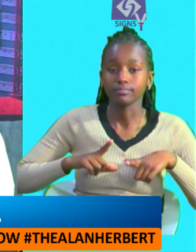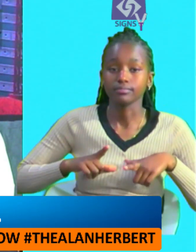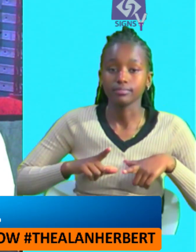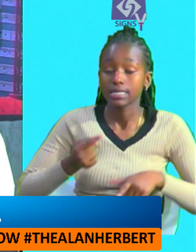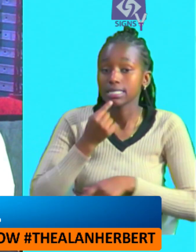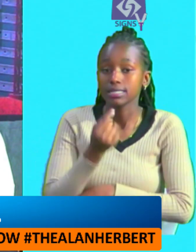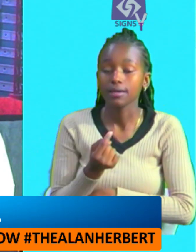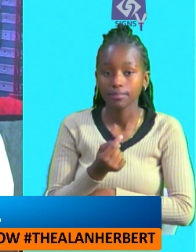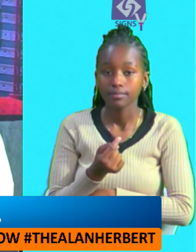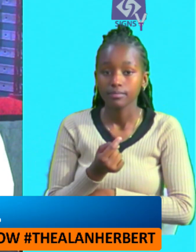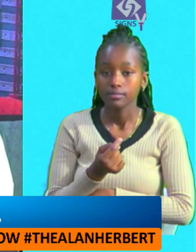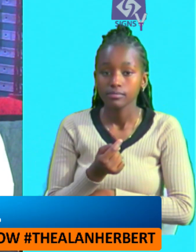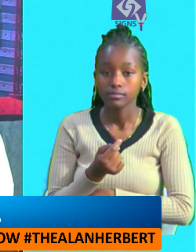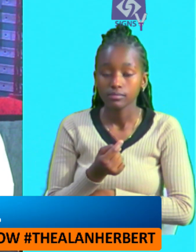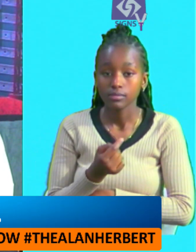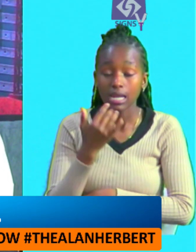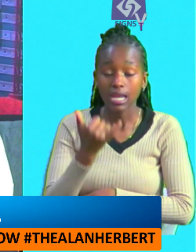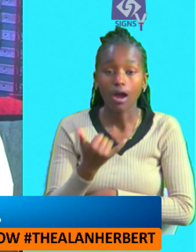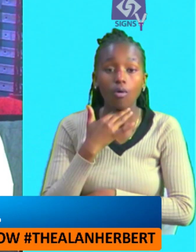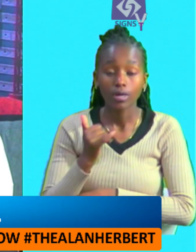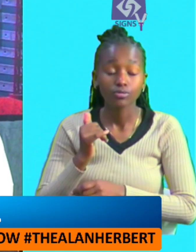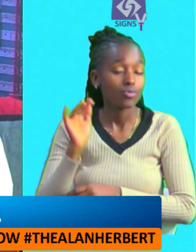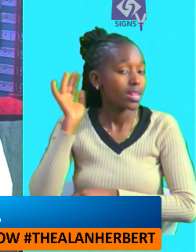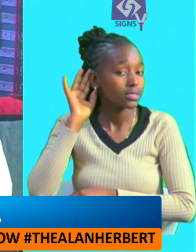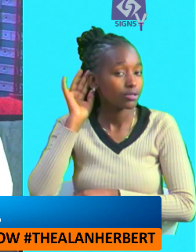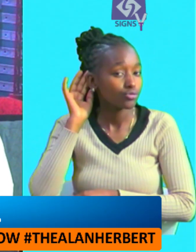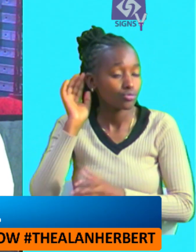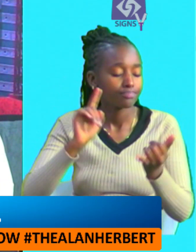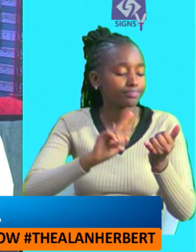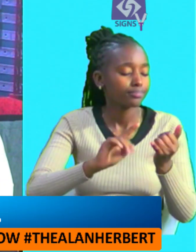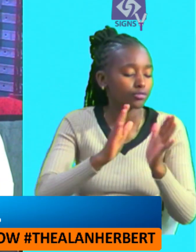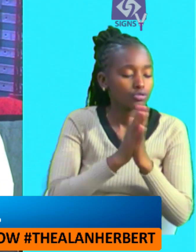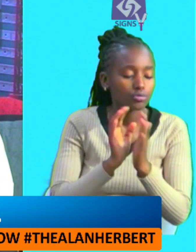about the Bible. How many people sit down and read the Bible nowadays?